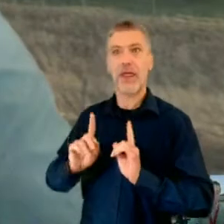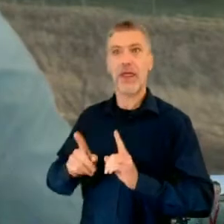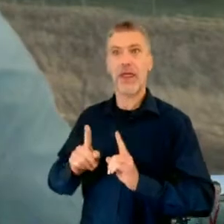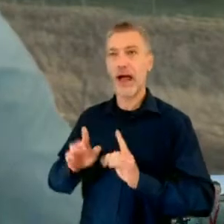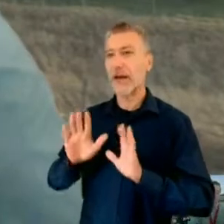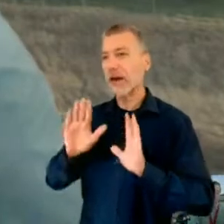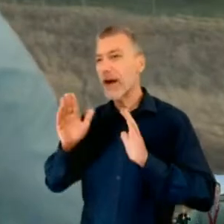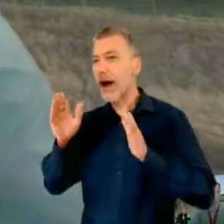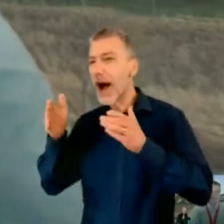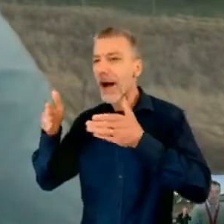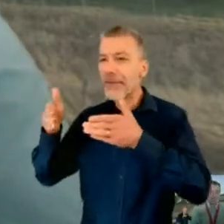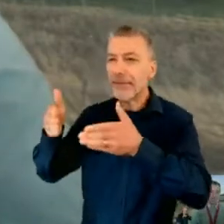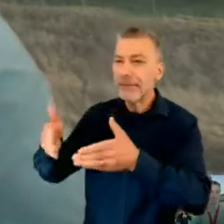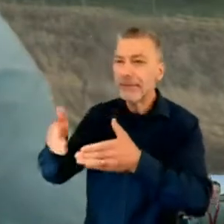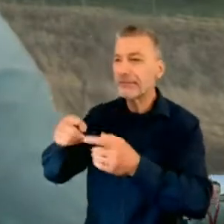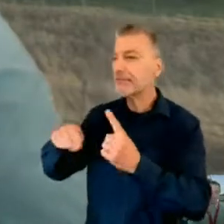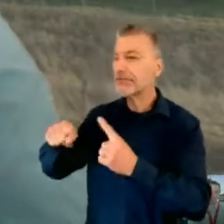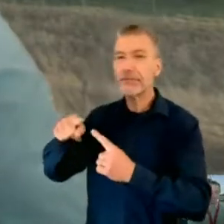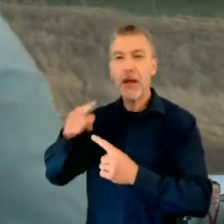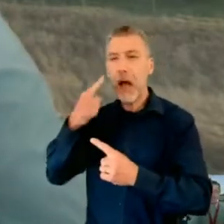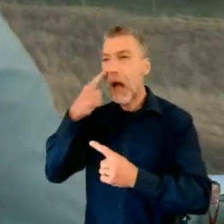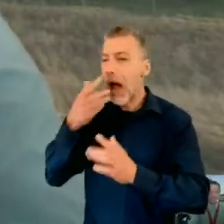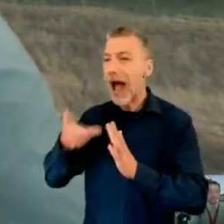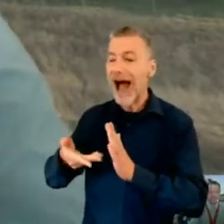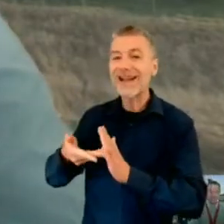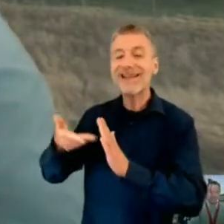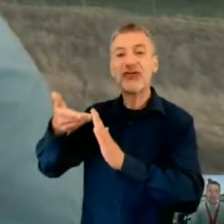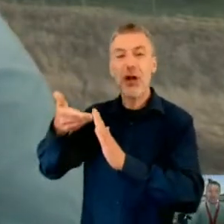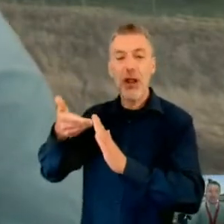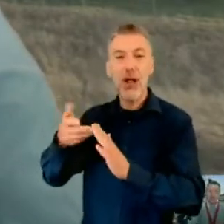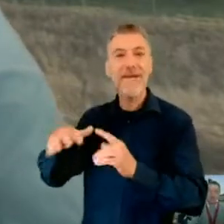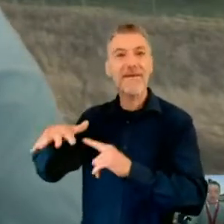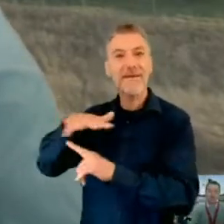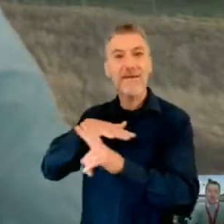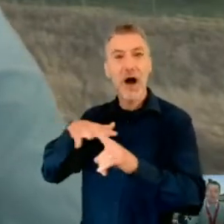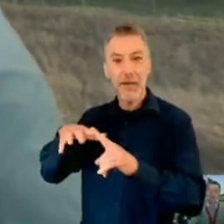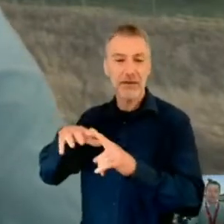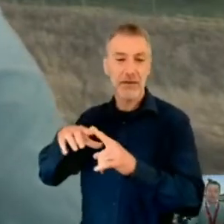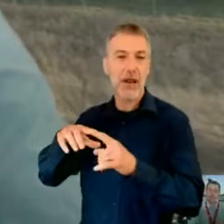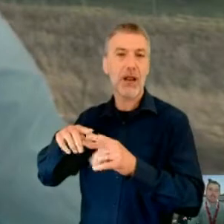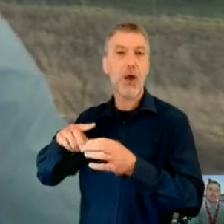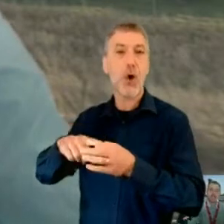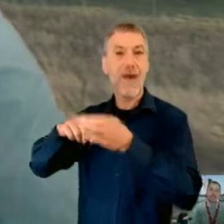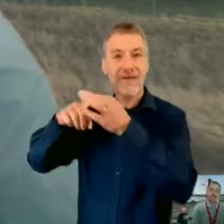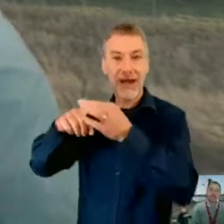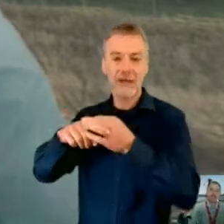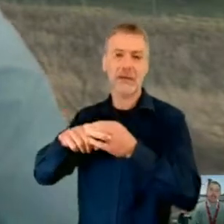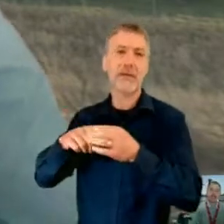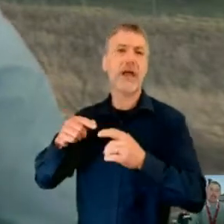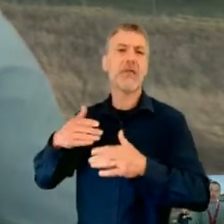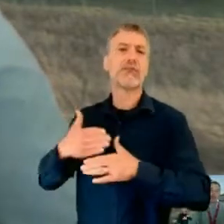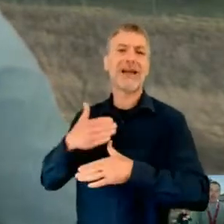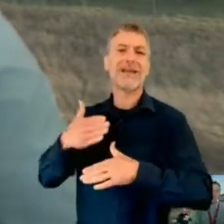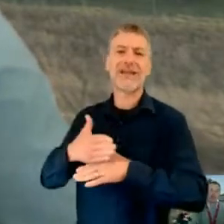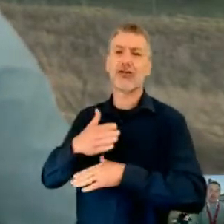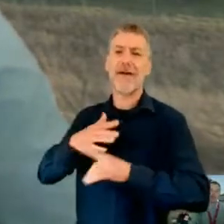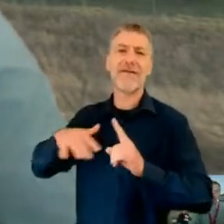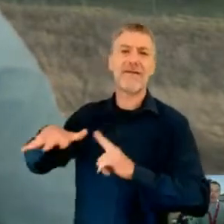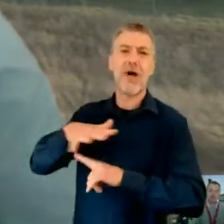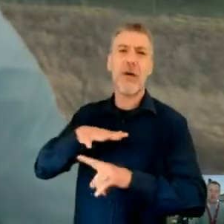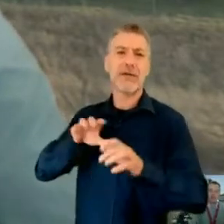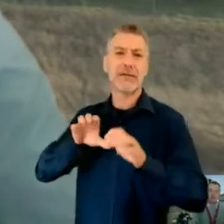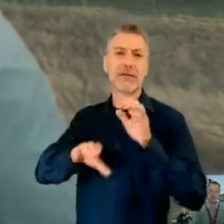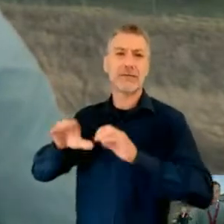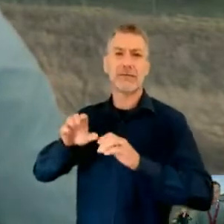environmental qualifications. So I became a practitioner in the Institute of Environmental Management and Assessment, and then progressed through different